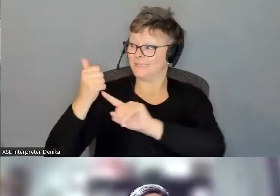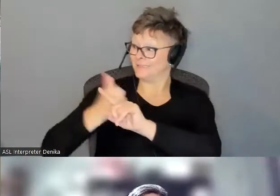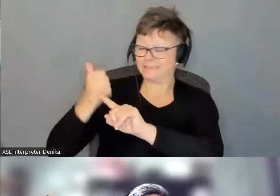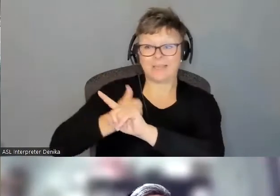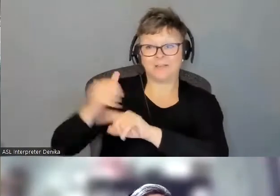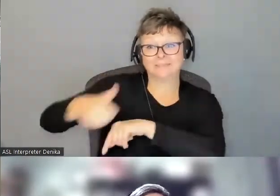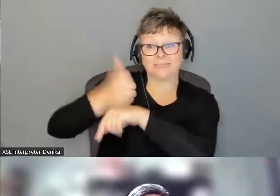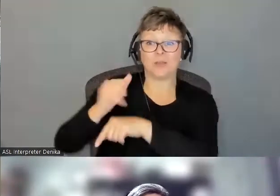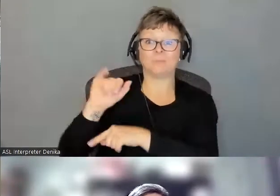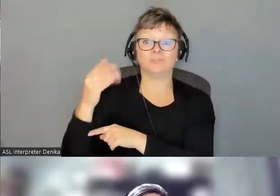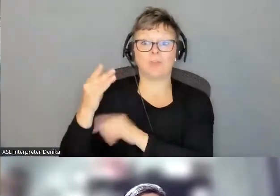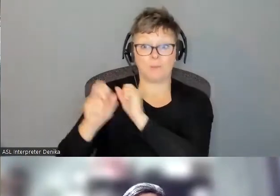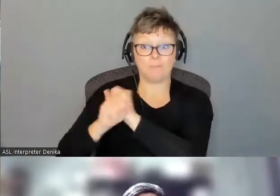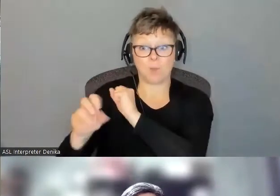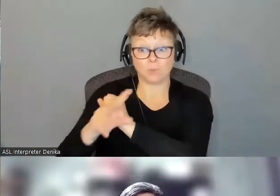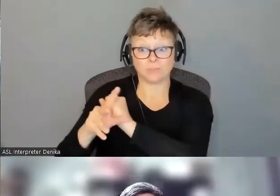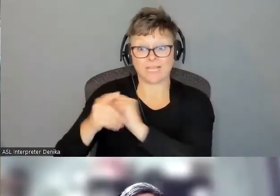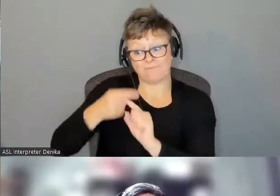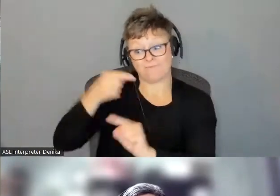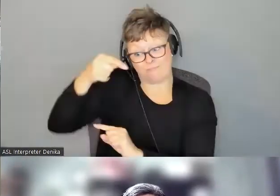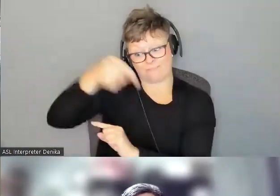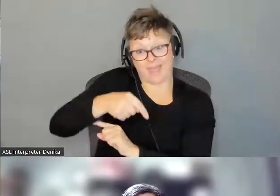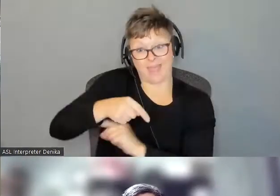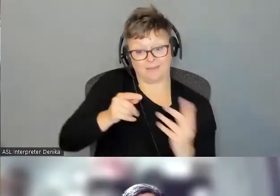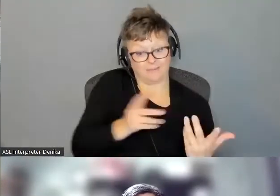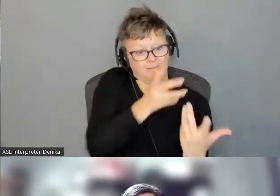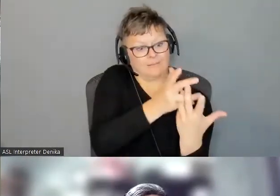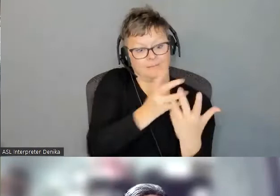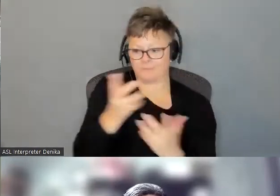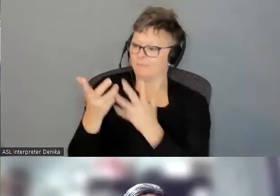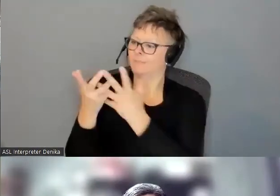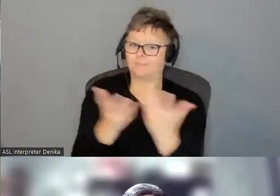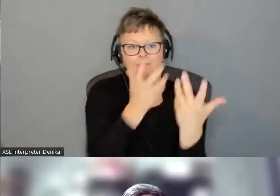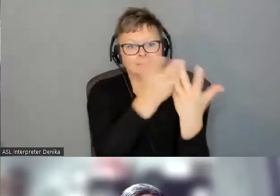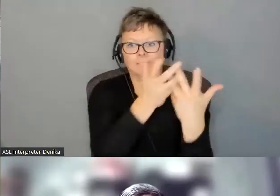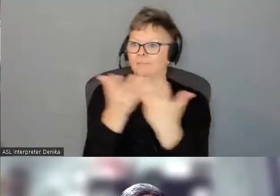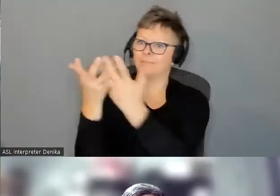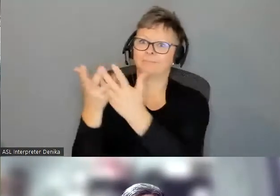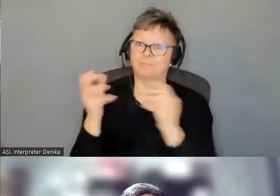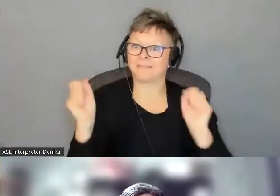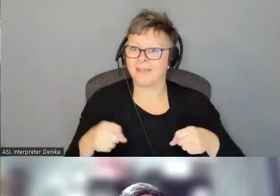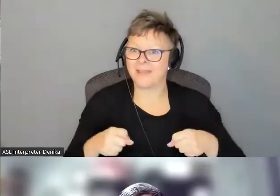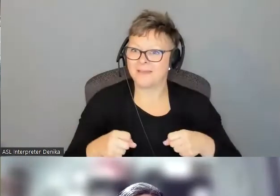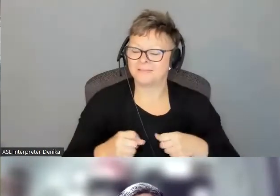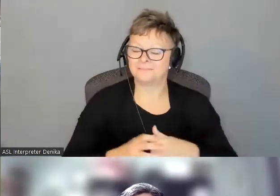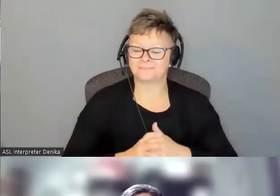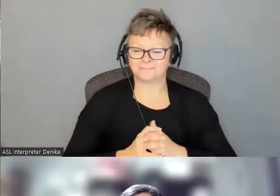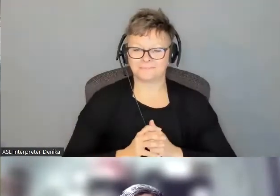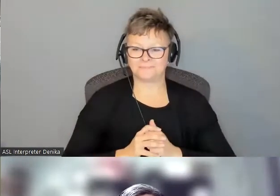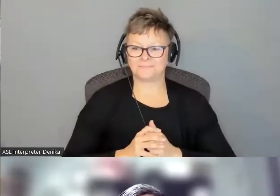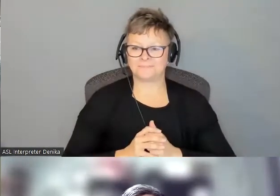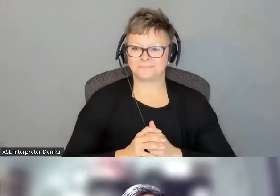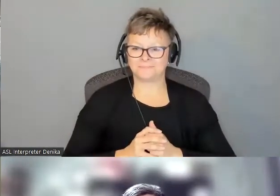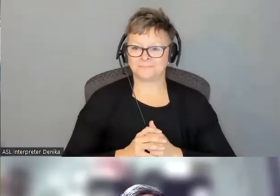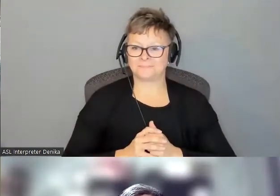they're being pulled up from the Jobsability, from that harvesting of recruiting pages. The